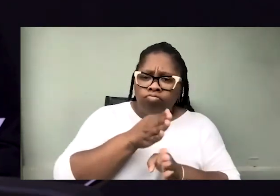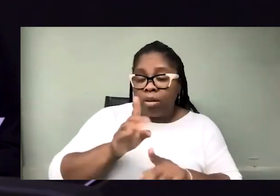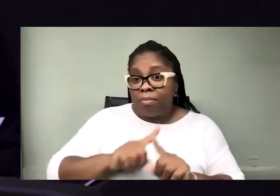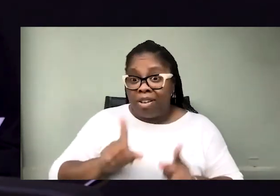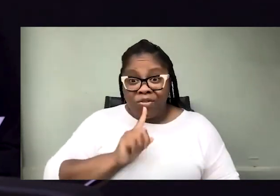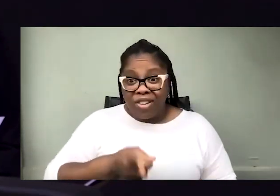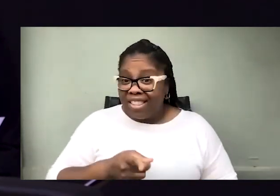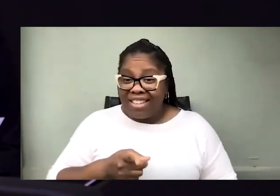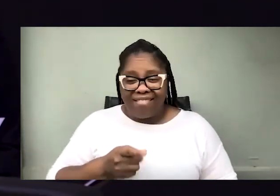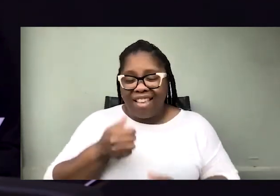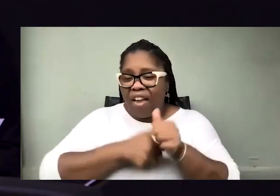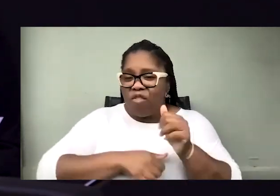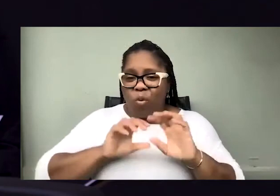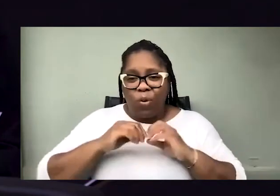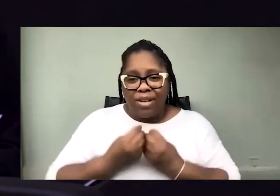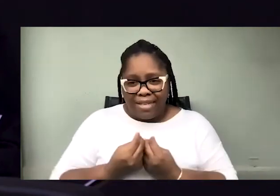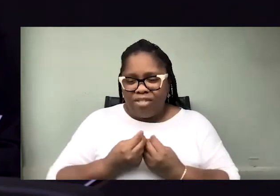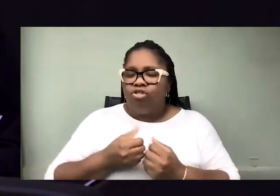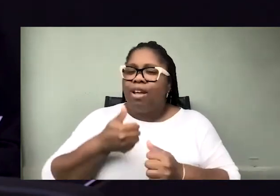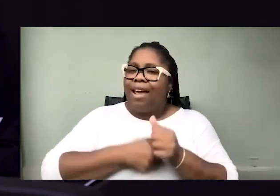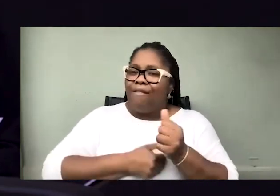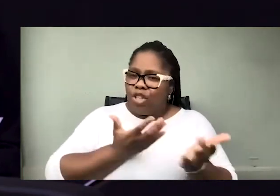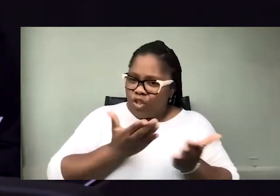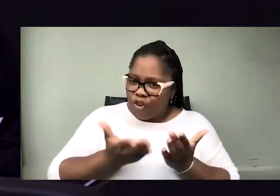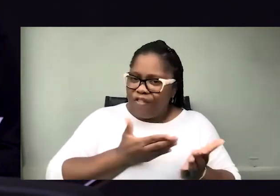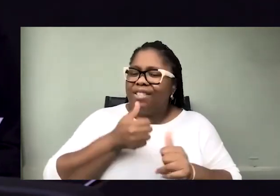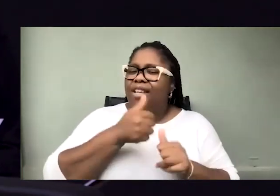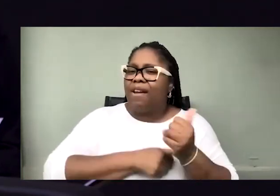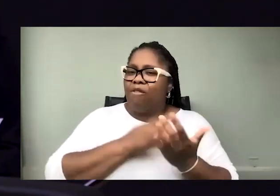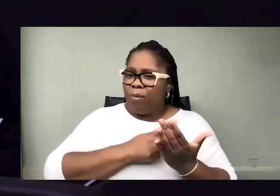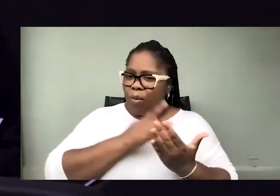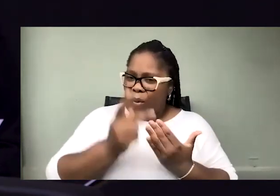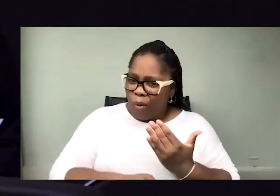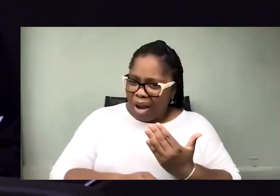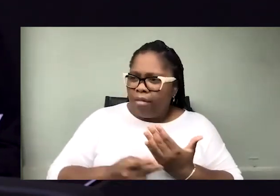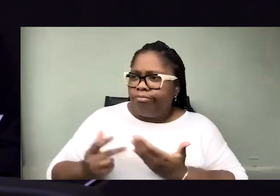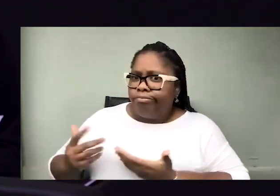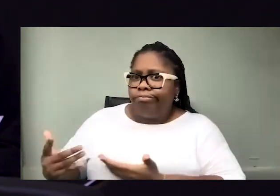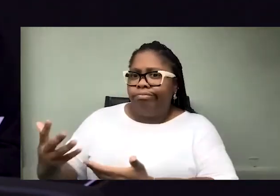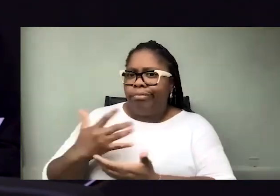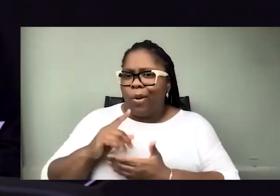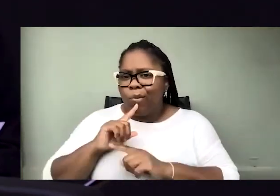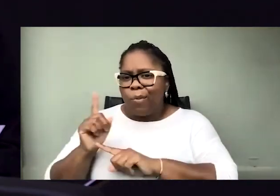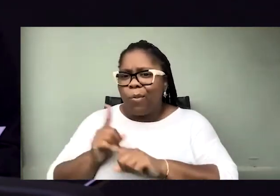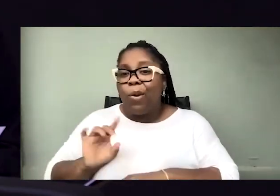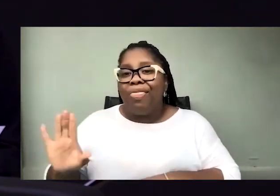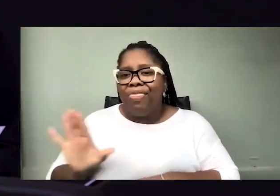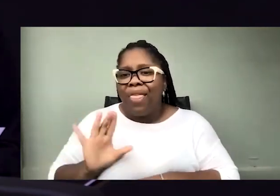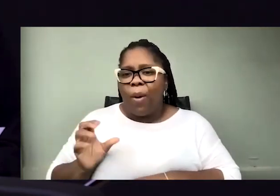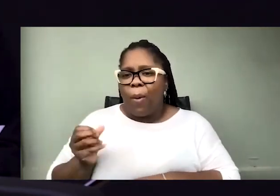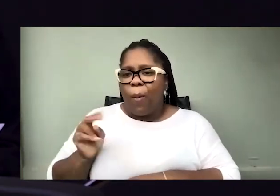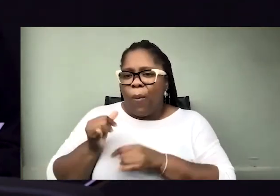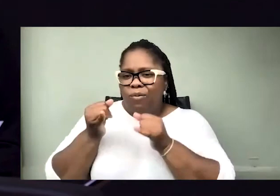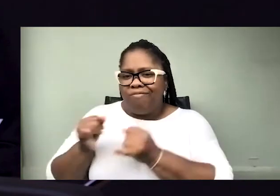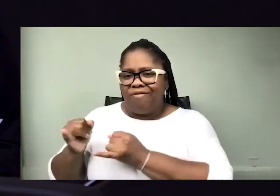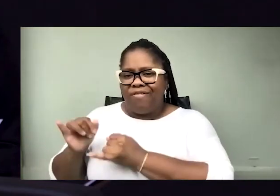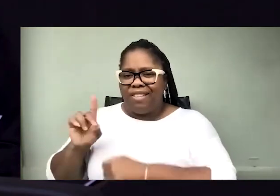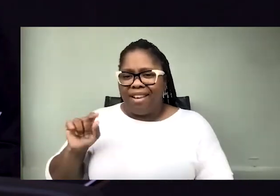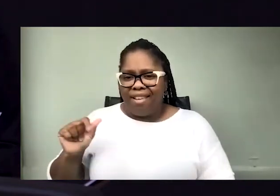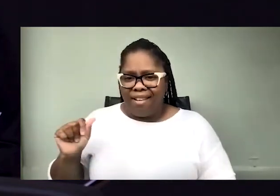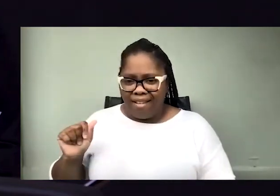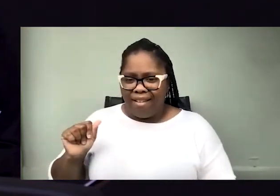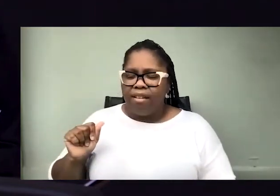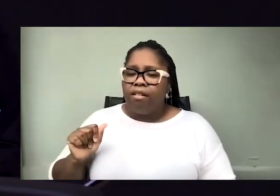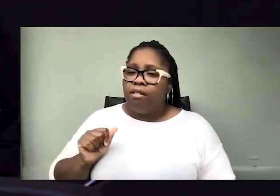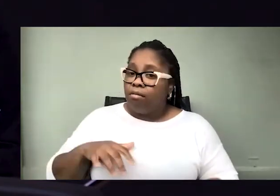that every organization, every service, every program collects and reports on their own data. Our local